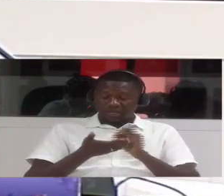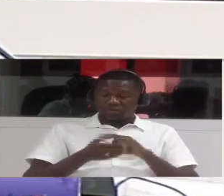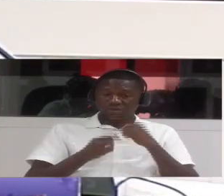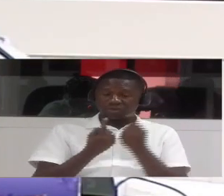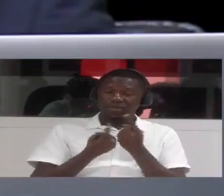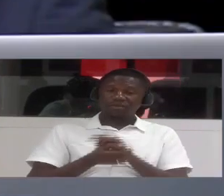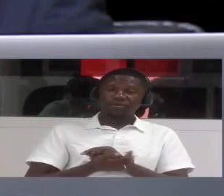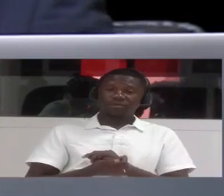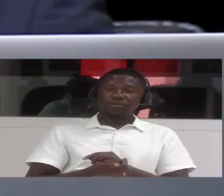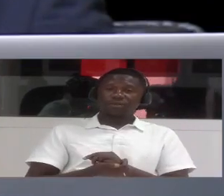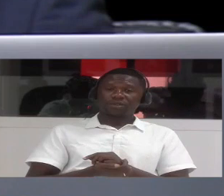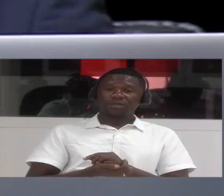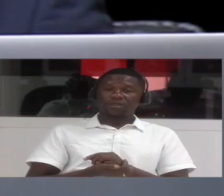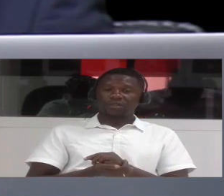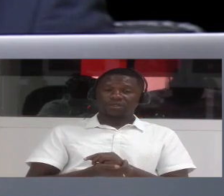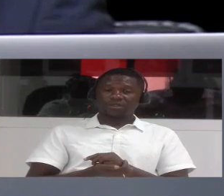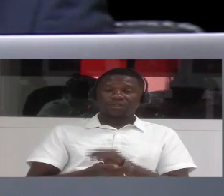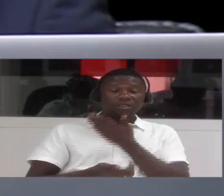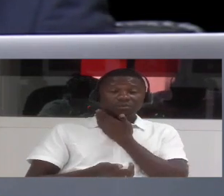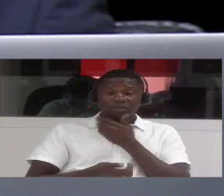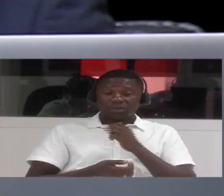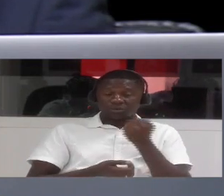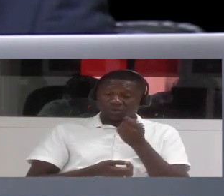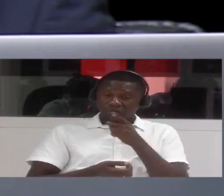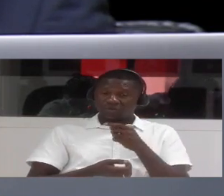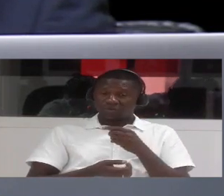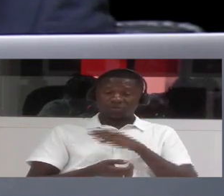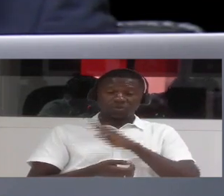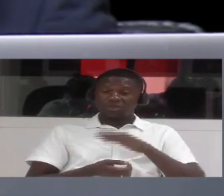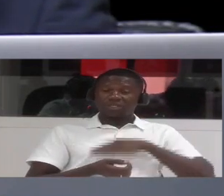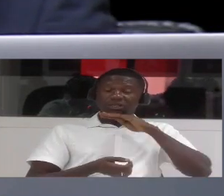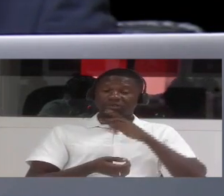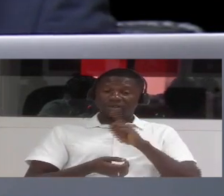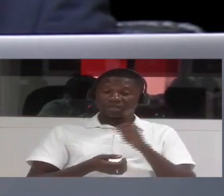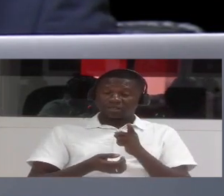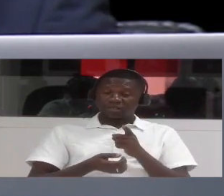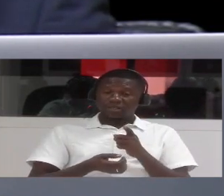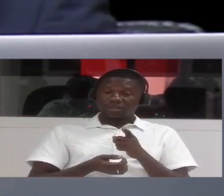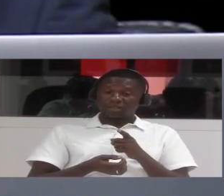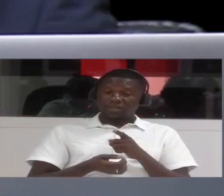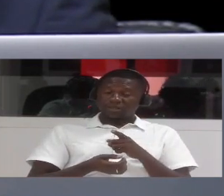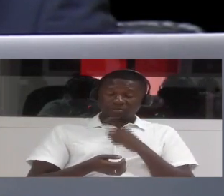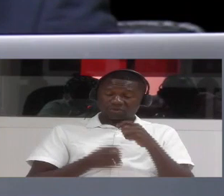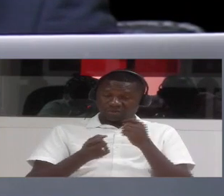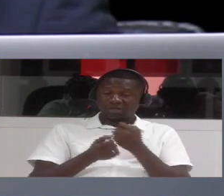Simply because he was insatisfied. Yeah. They got arrested for that. Yes.